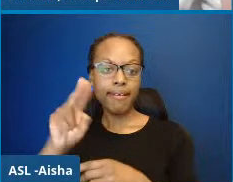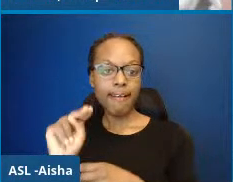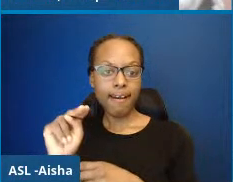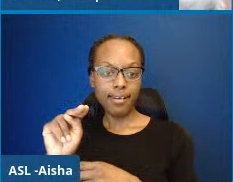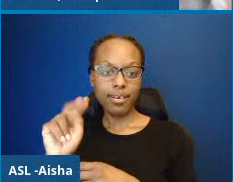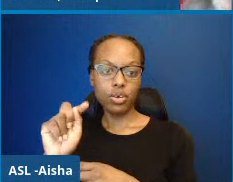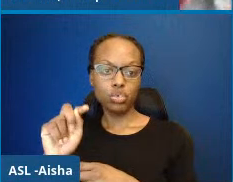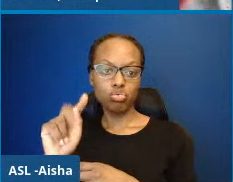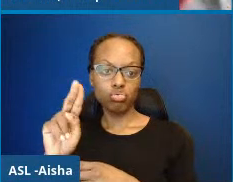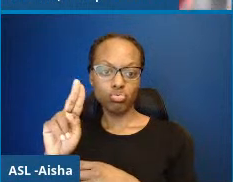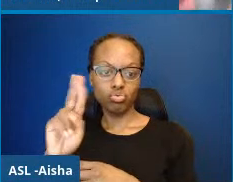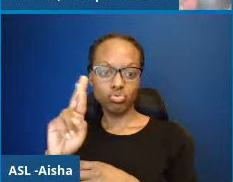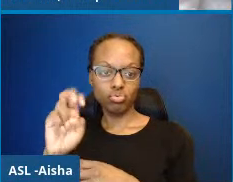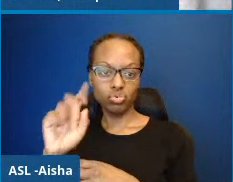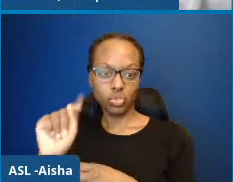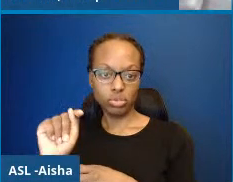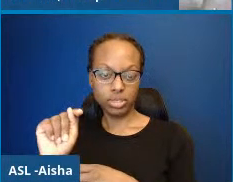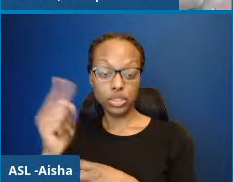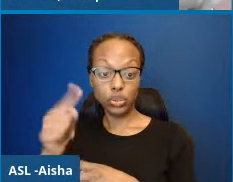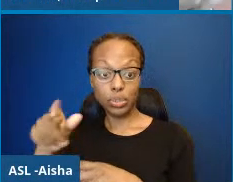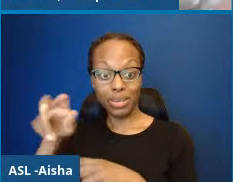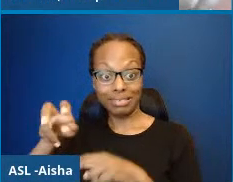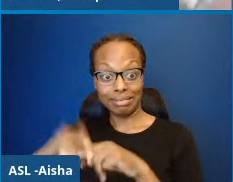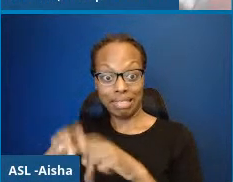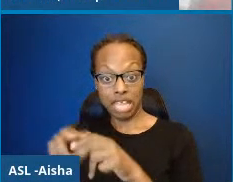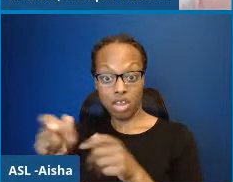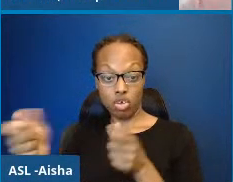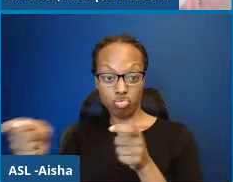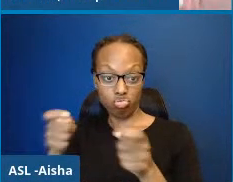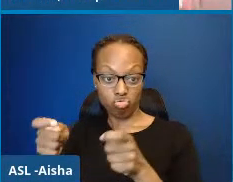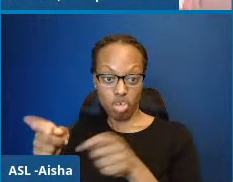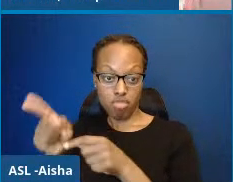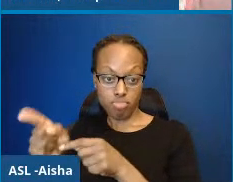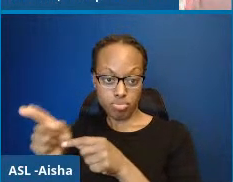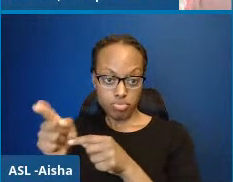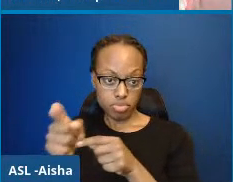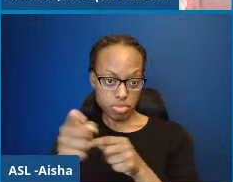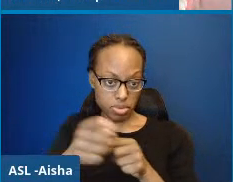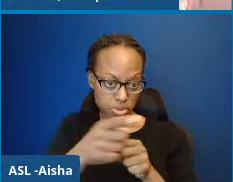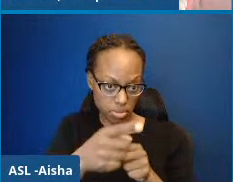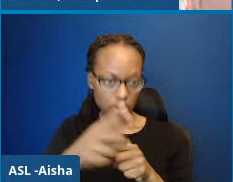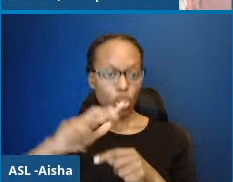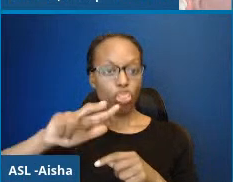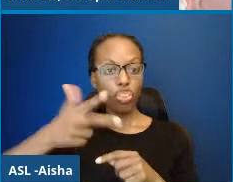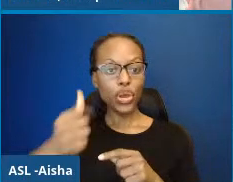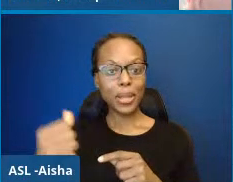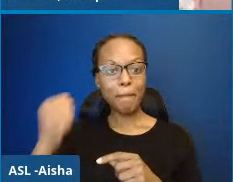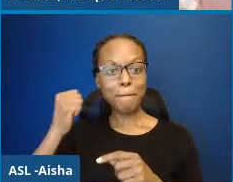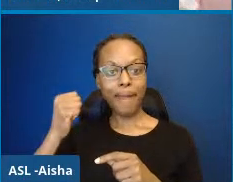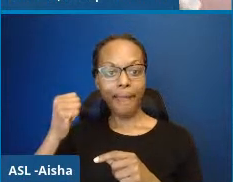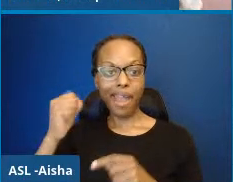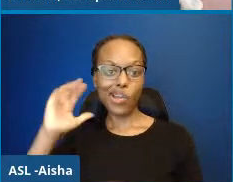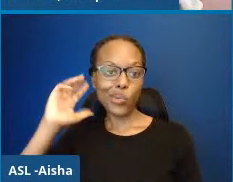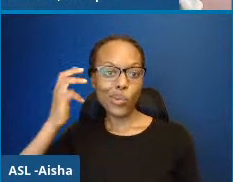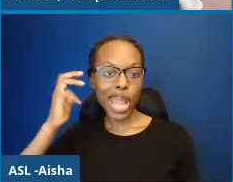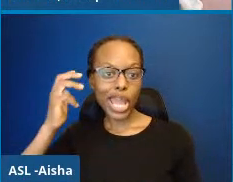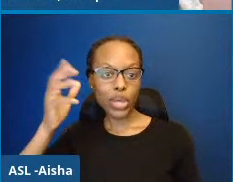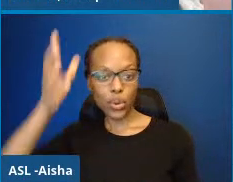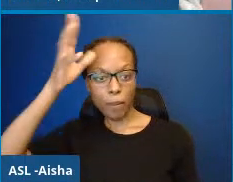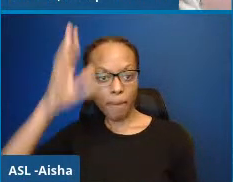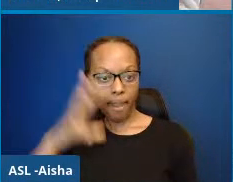be shooting the guns. And then you'd have a third person at the back, which is a radar man or a radio man, listening